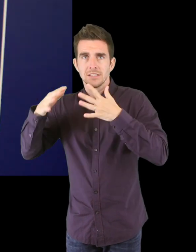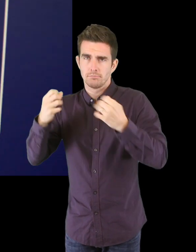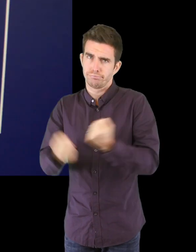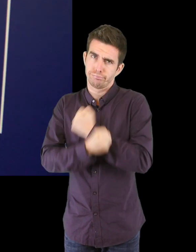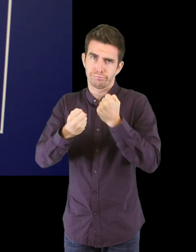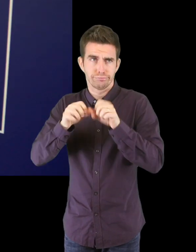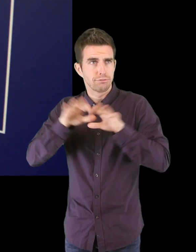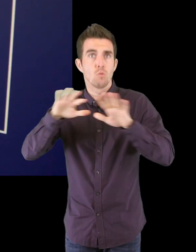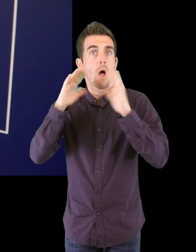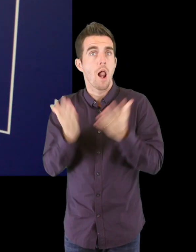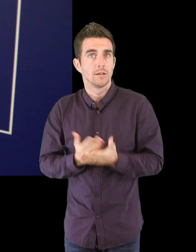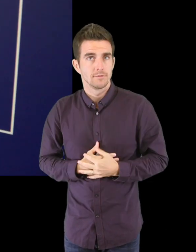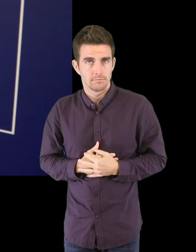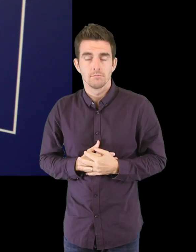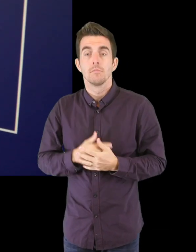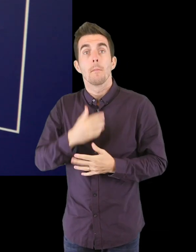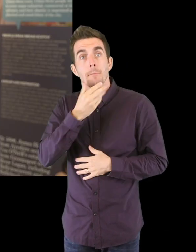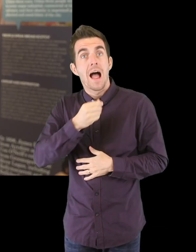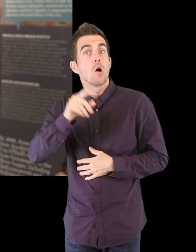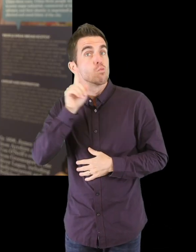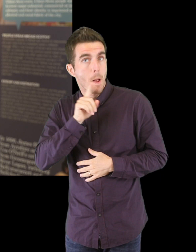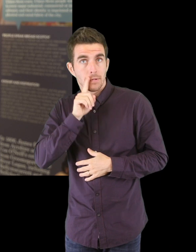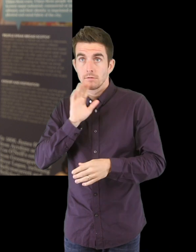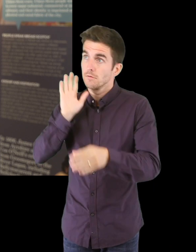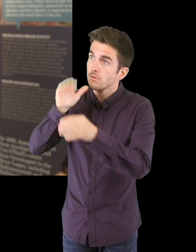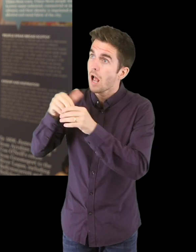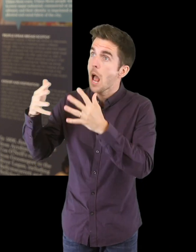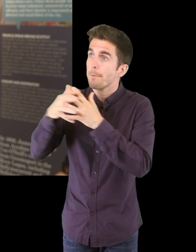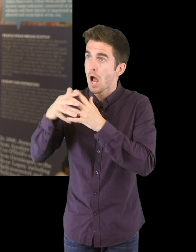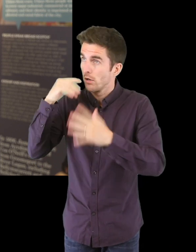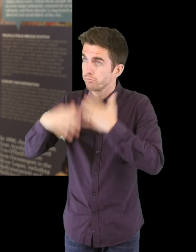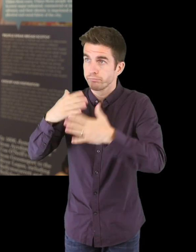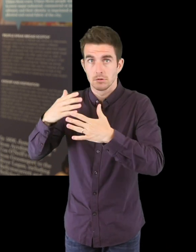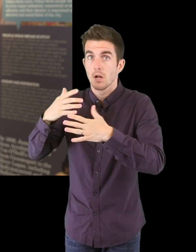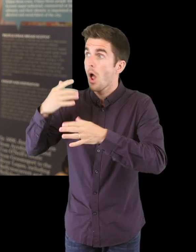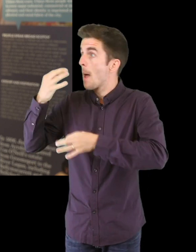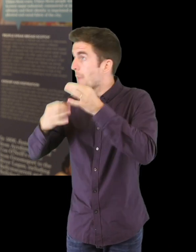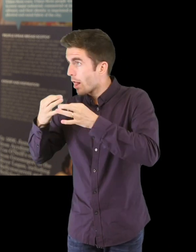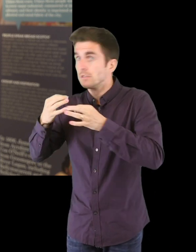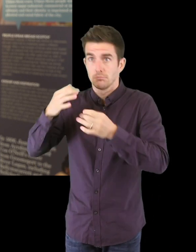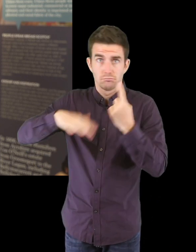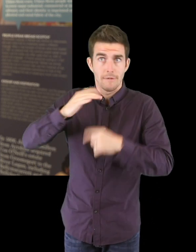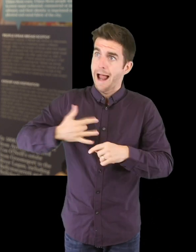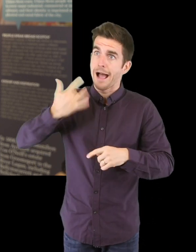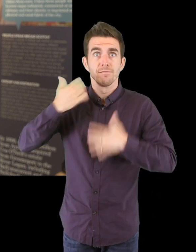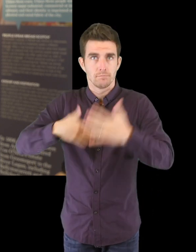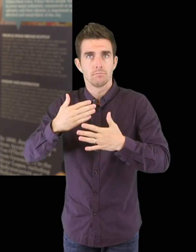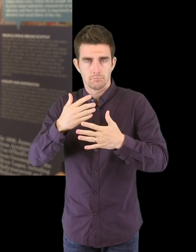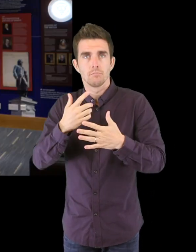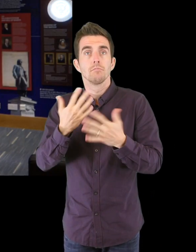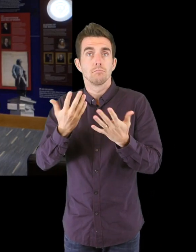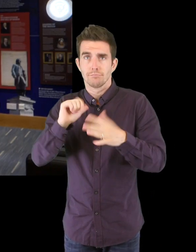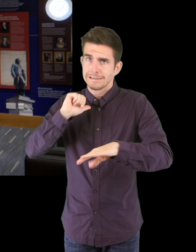world. Politics aside, men and women of Ulster descent have also played a key role in the civic and commercial life of